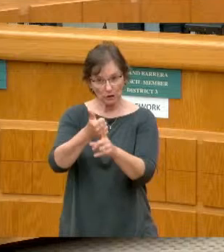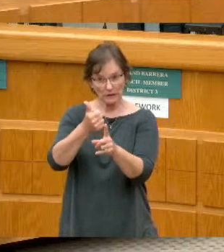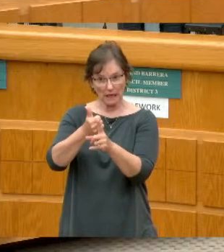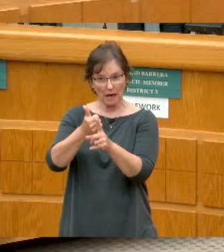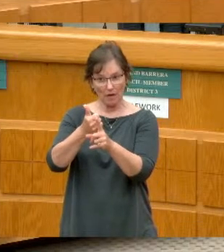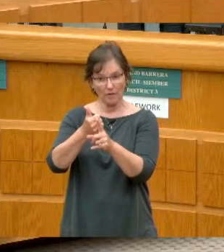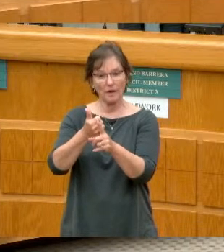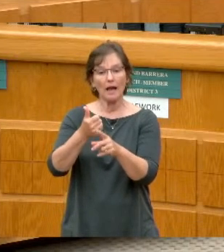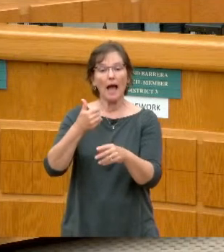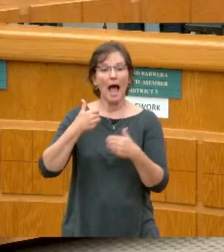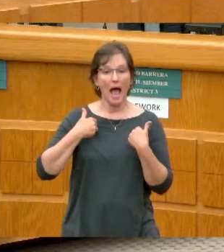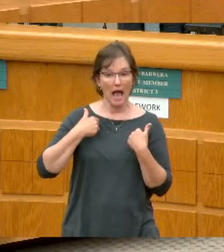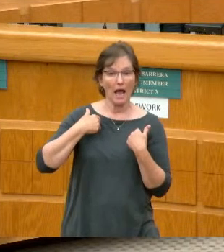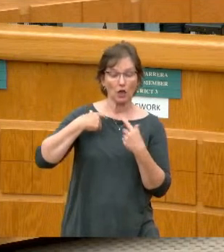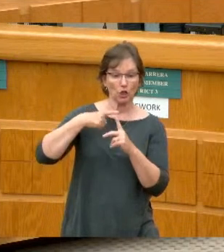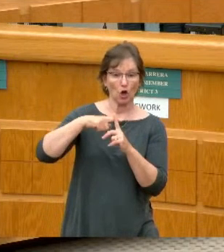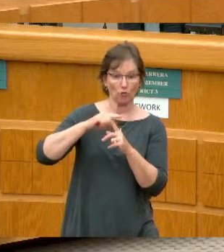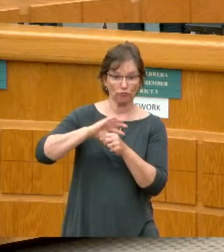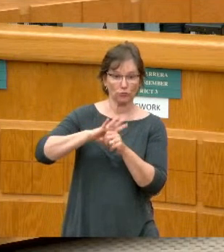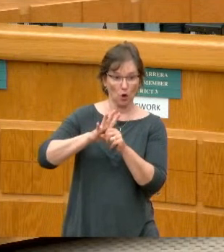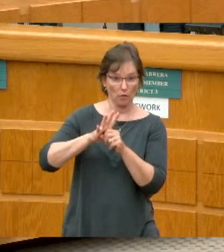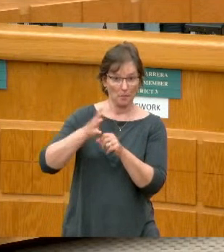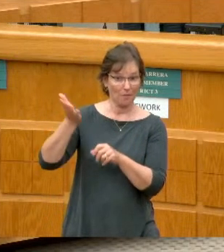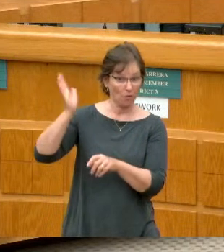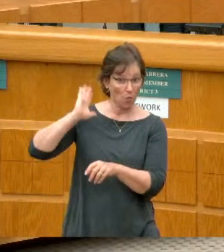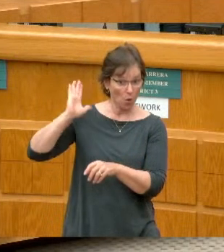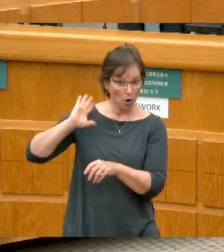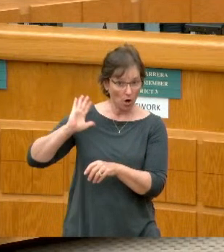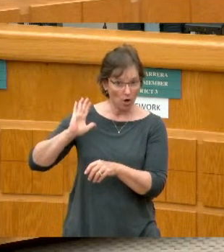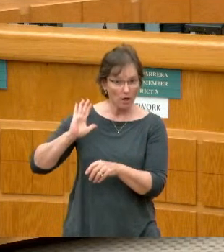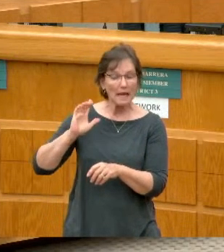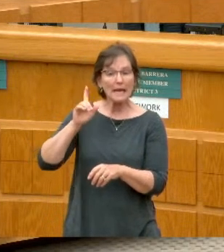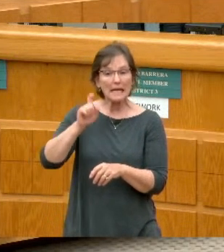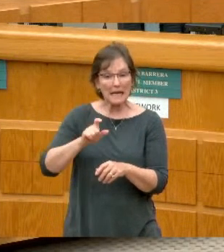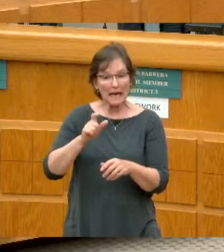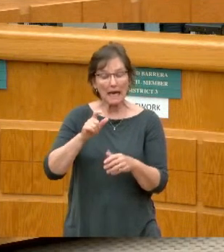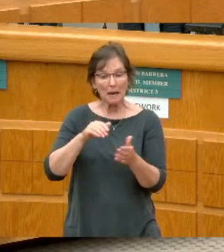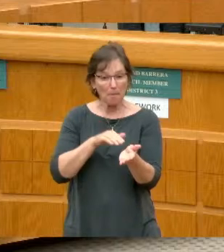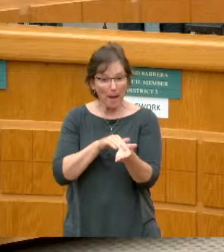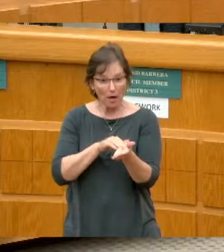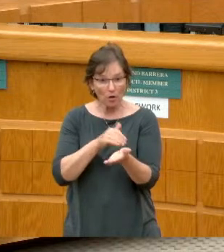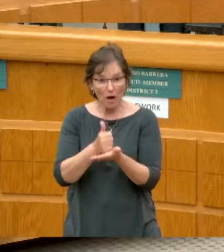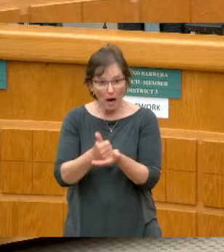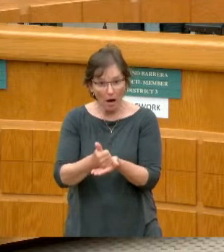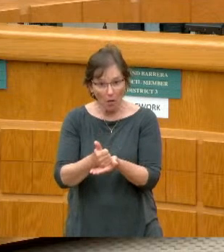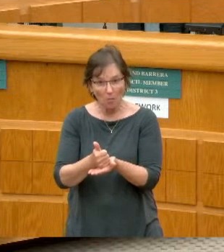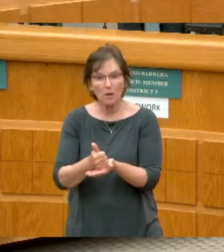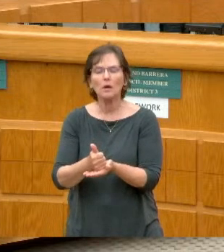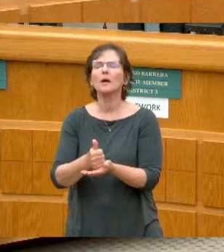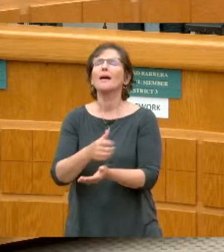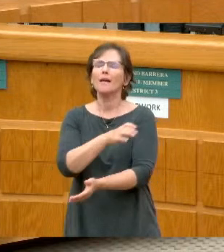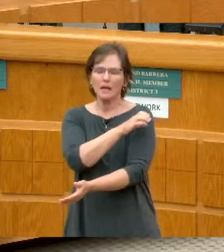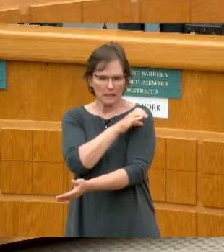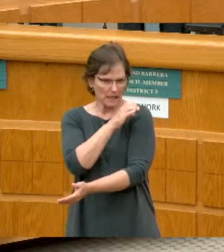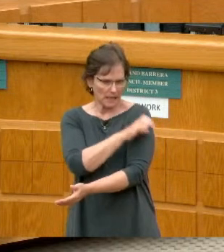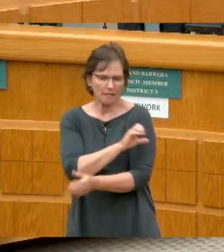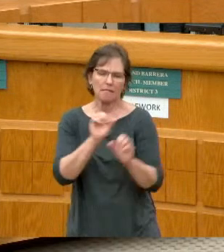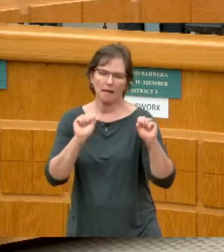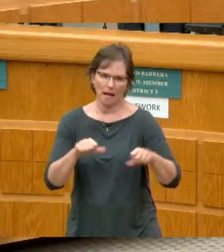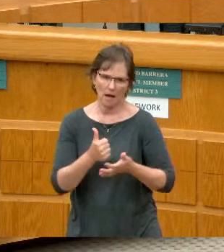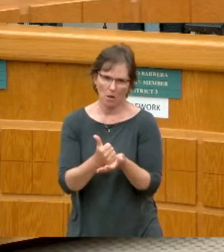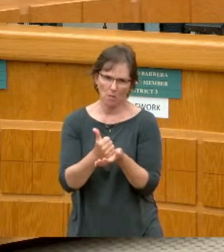it is when it gets up. At any rate, this clinic is for you. But it's not just whether you have COVID today. If you